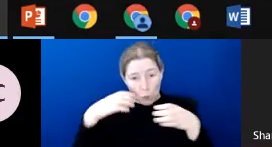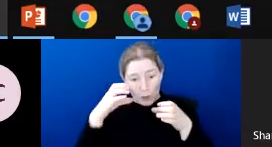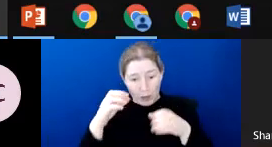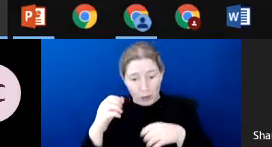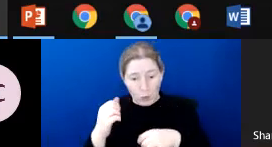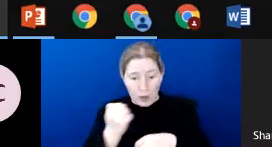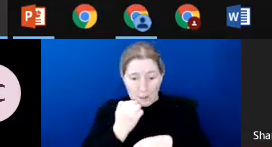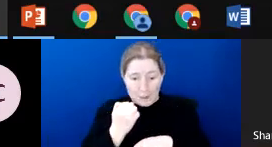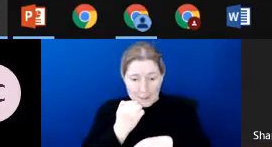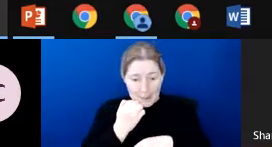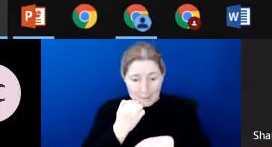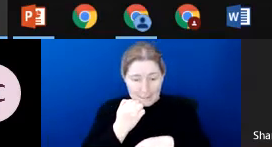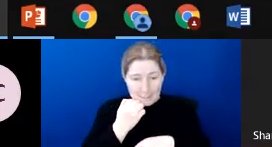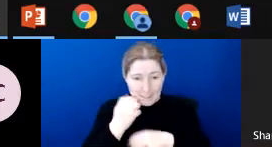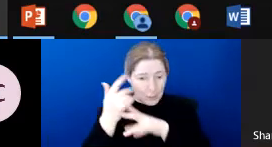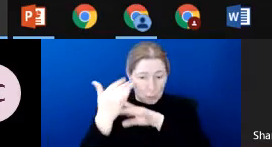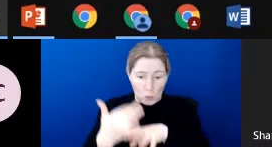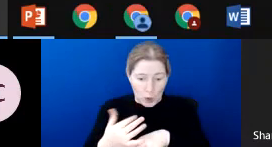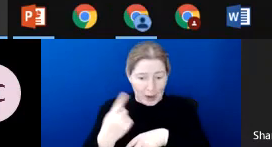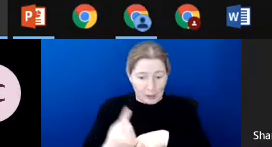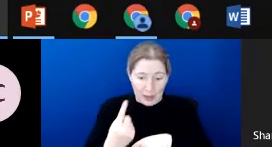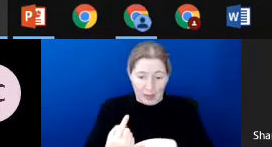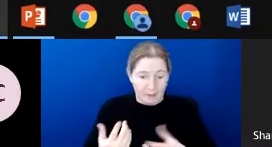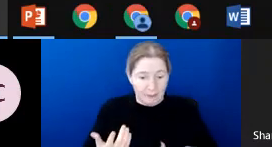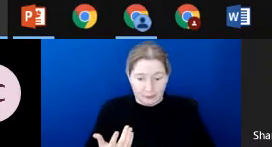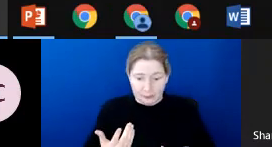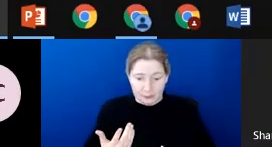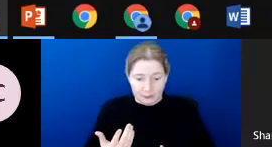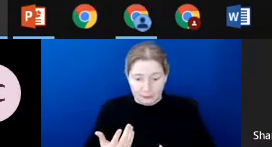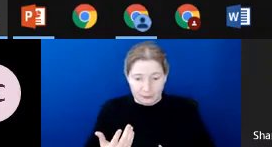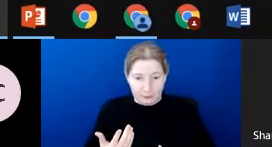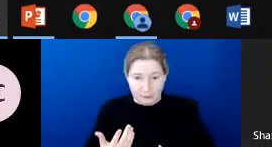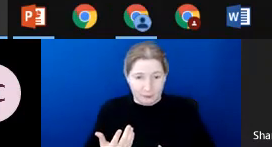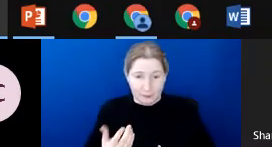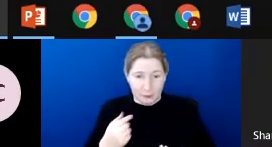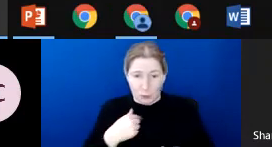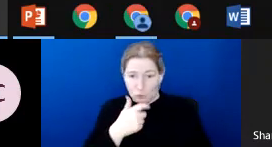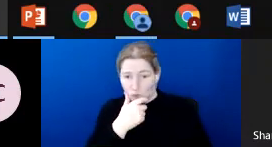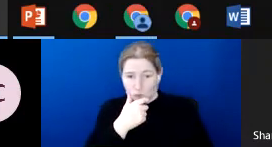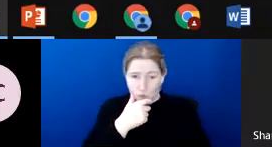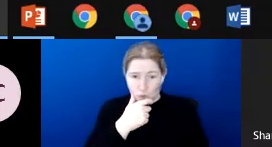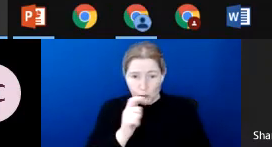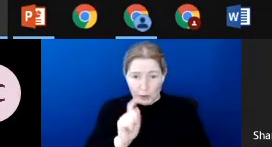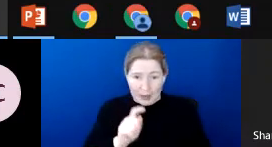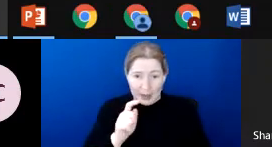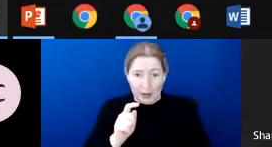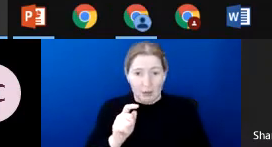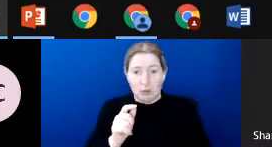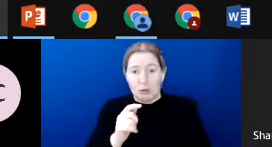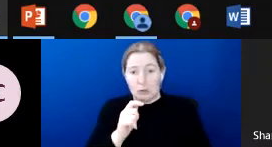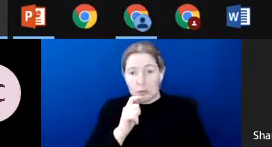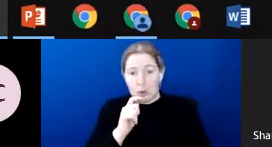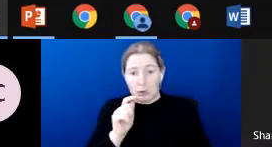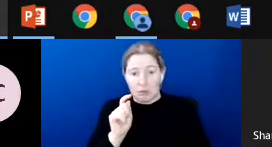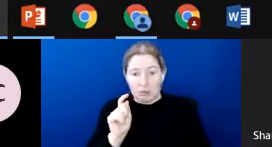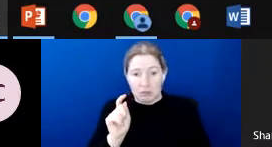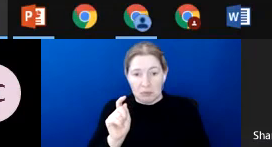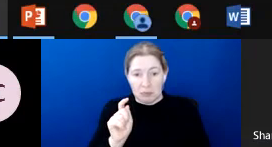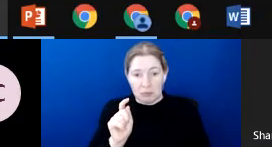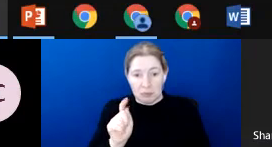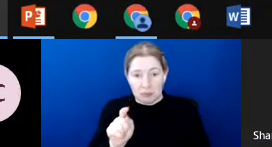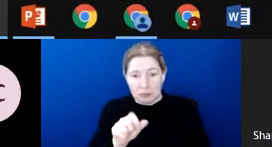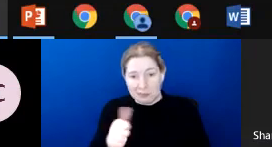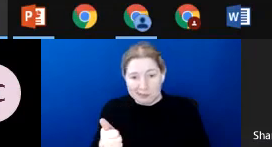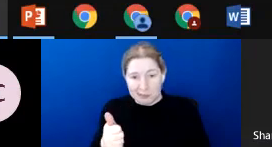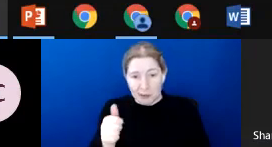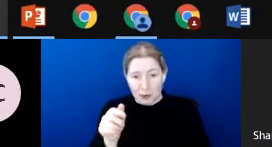the calculation of different routes that you can choose from. So I'll simply, as a user, pick the route